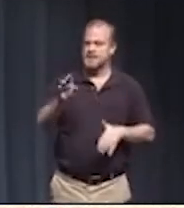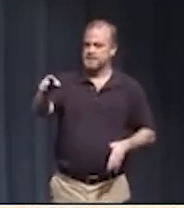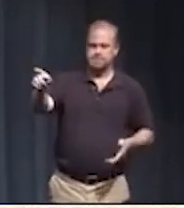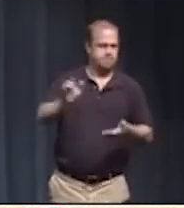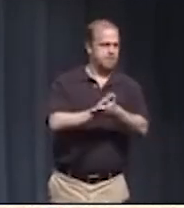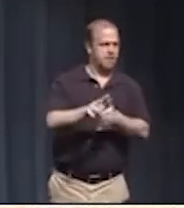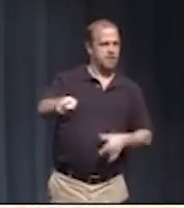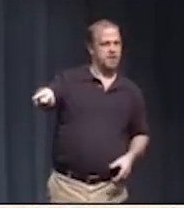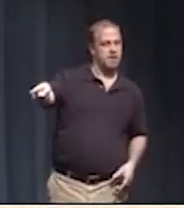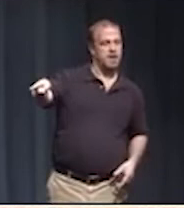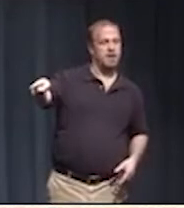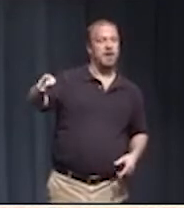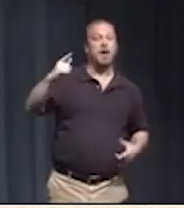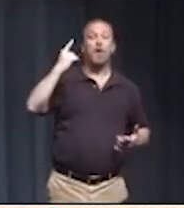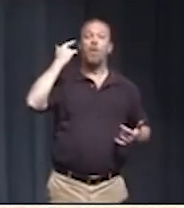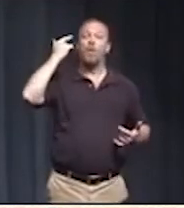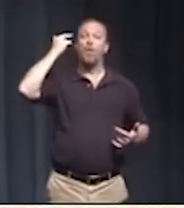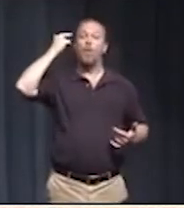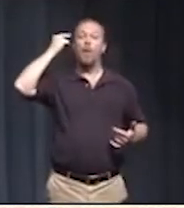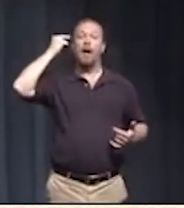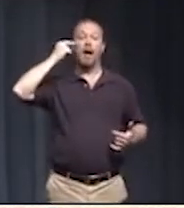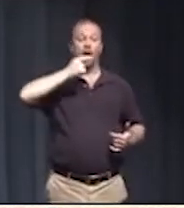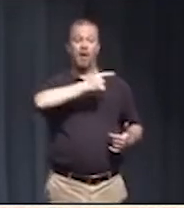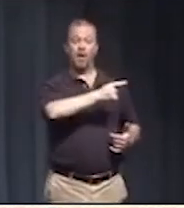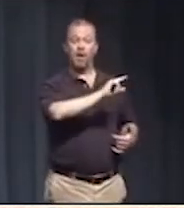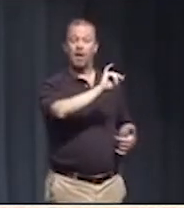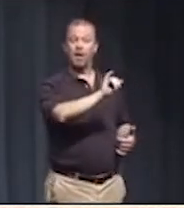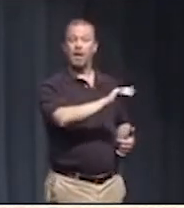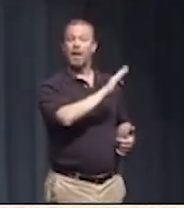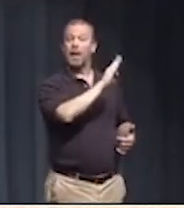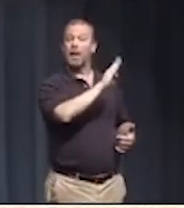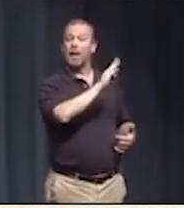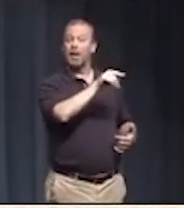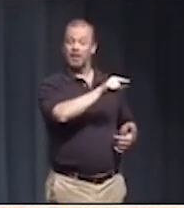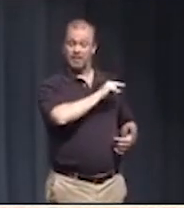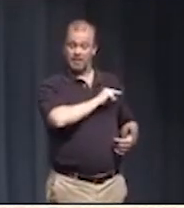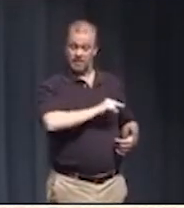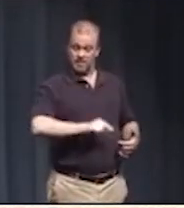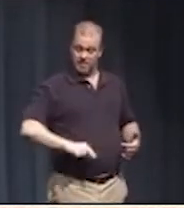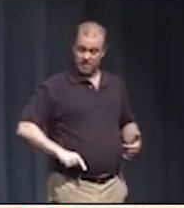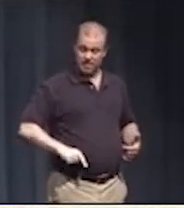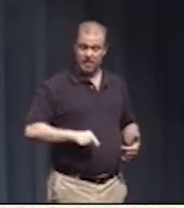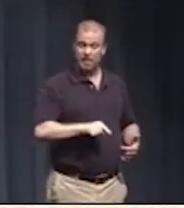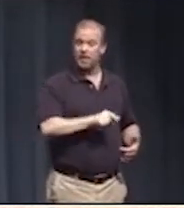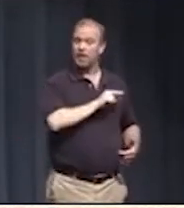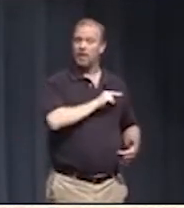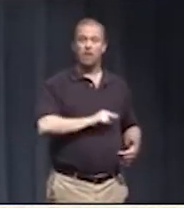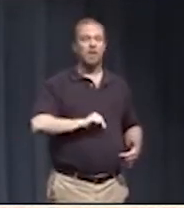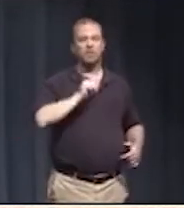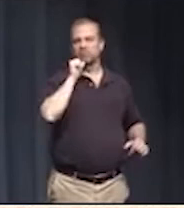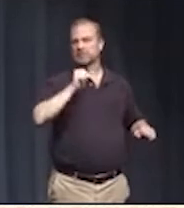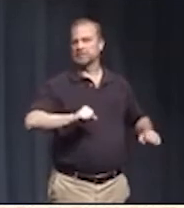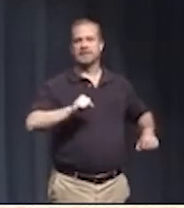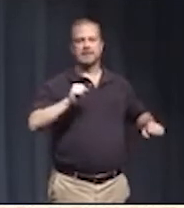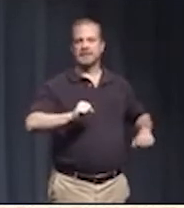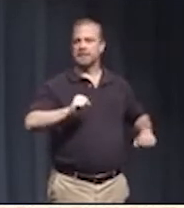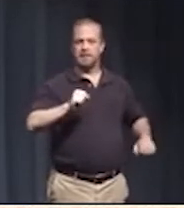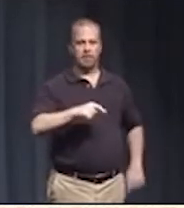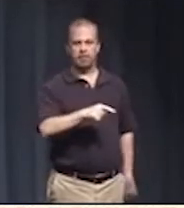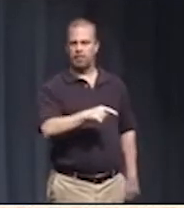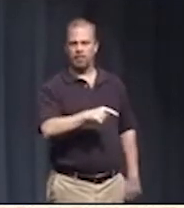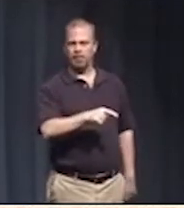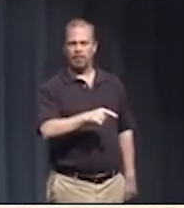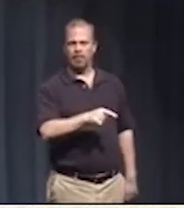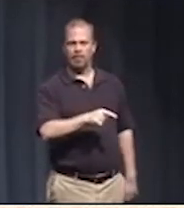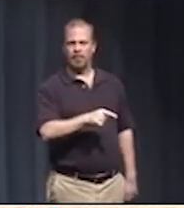because they were terrified about her position as being a queen. A queen wasn't capable.